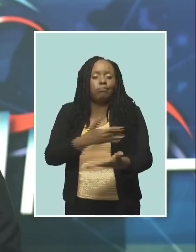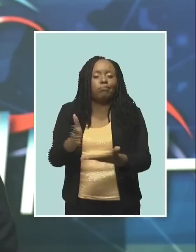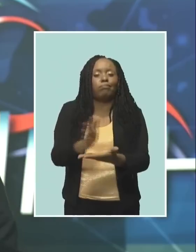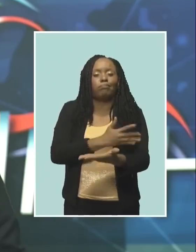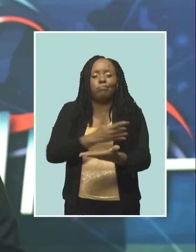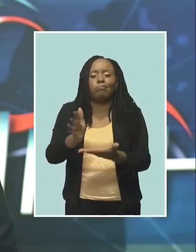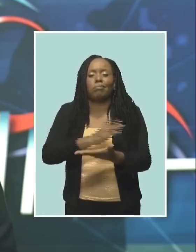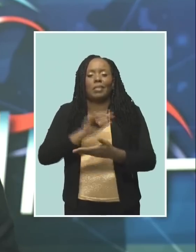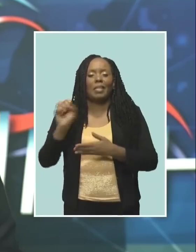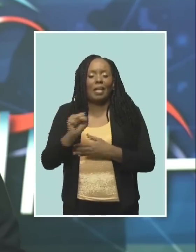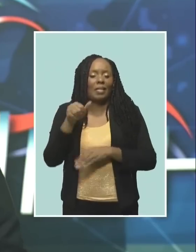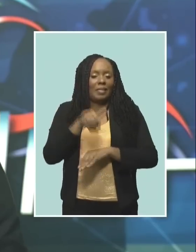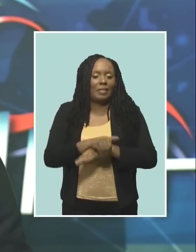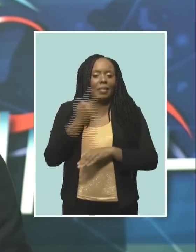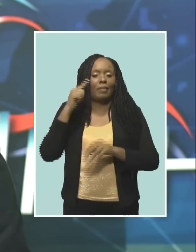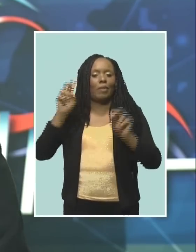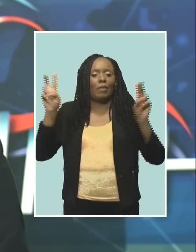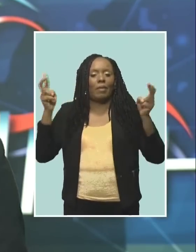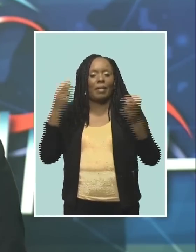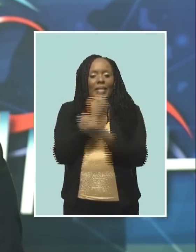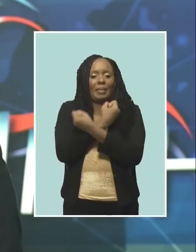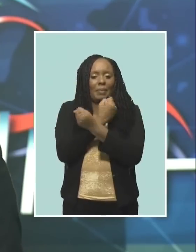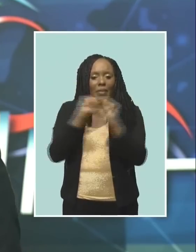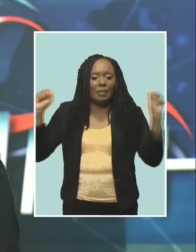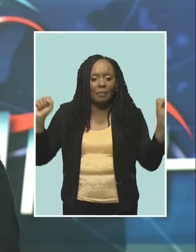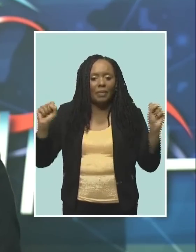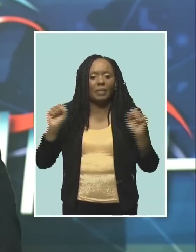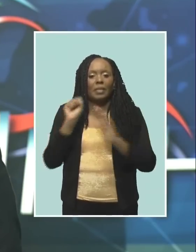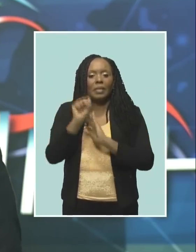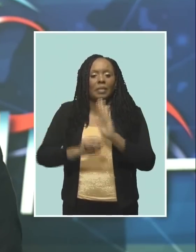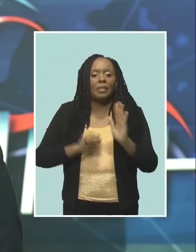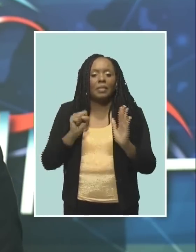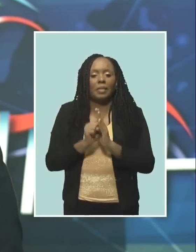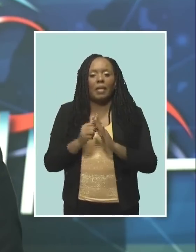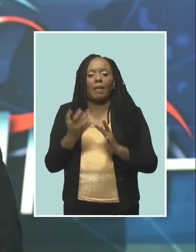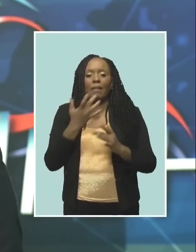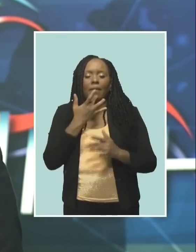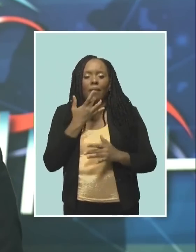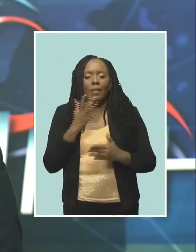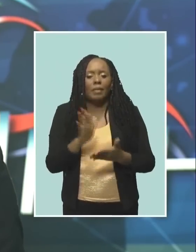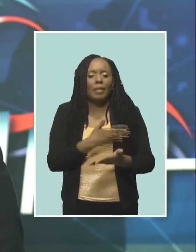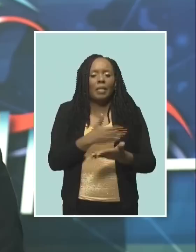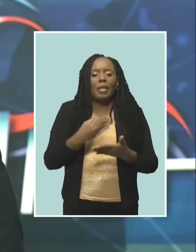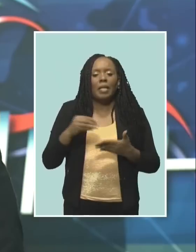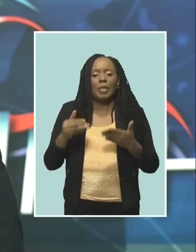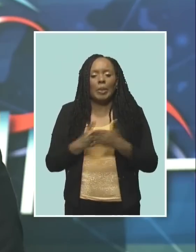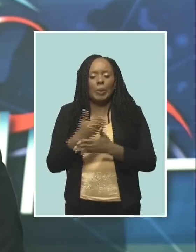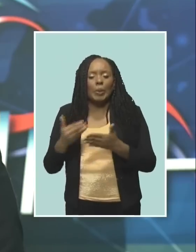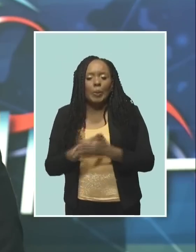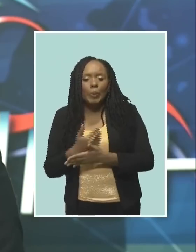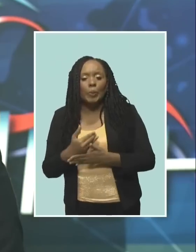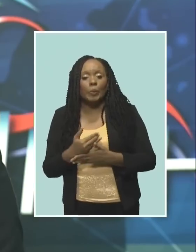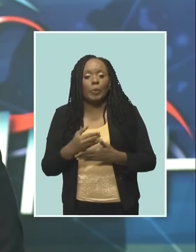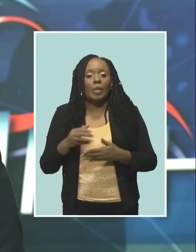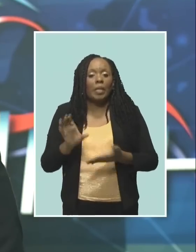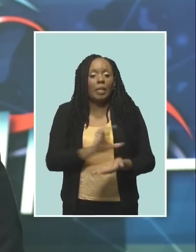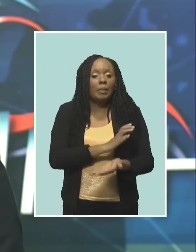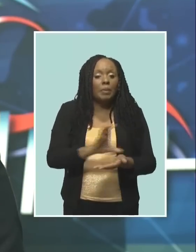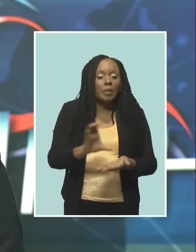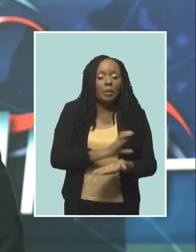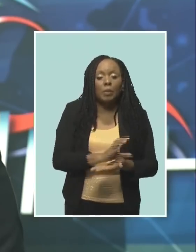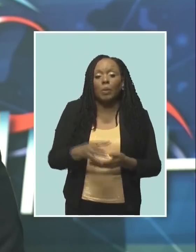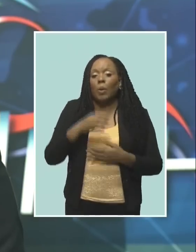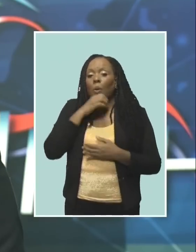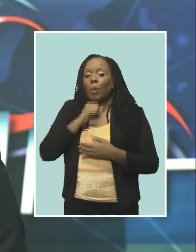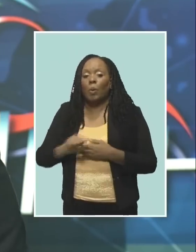of the emancipation season. There were the favorite Spooge rhythms alongside some new and vintage calypsos as Barry Chandler and